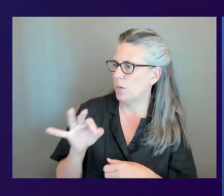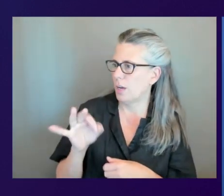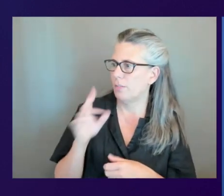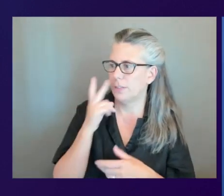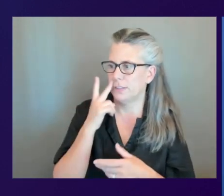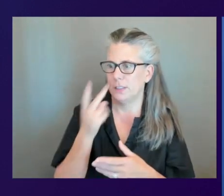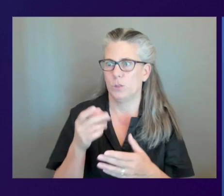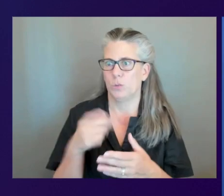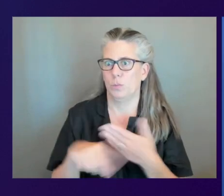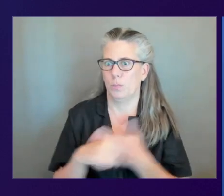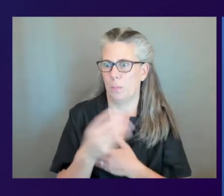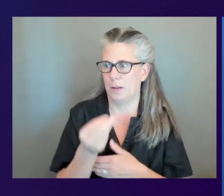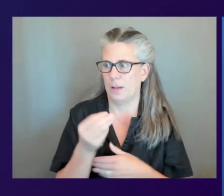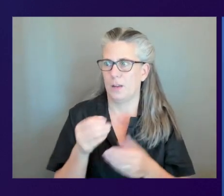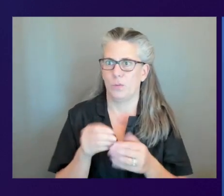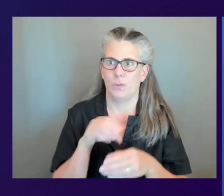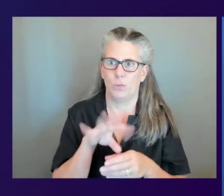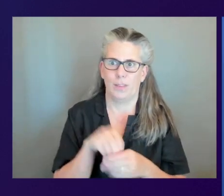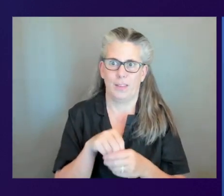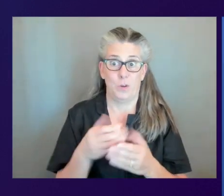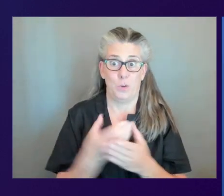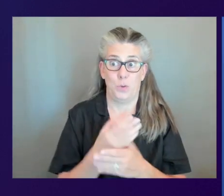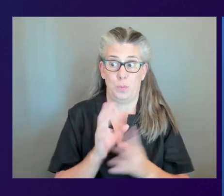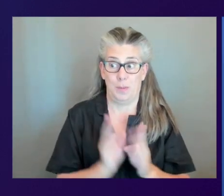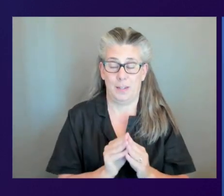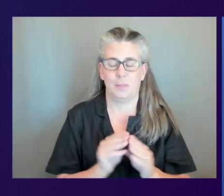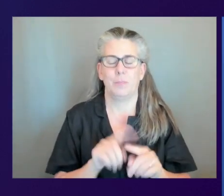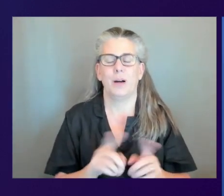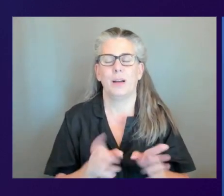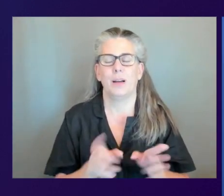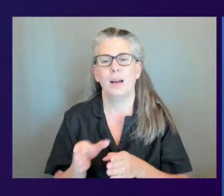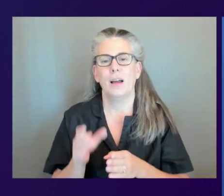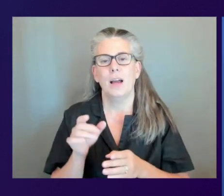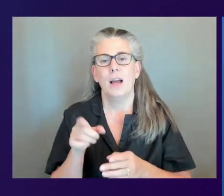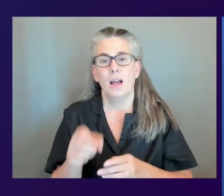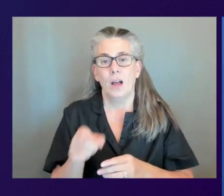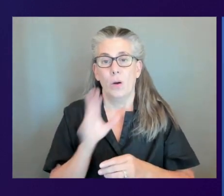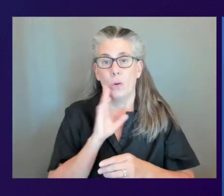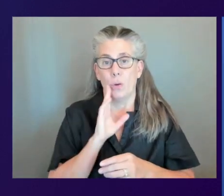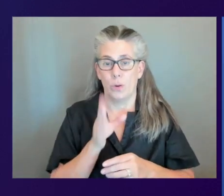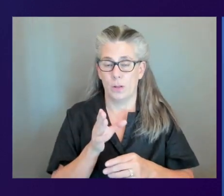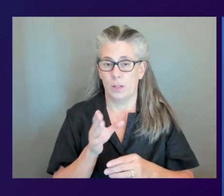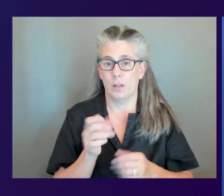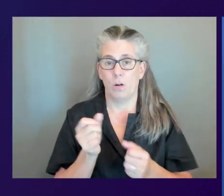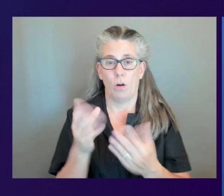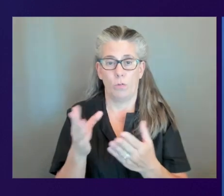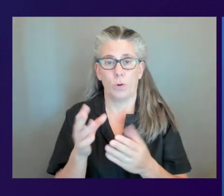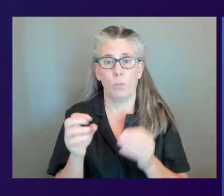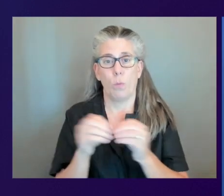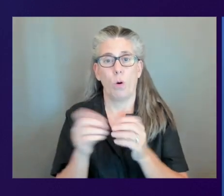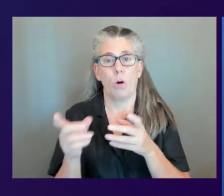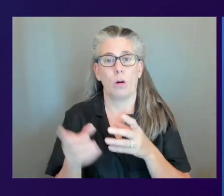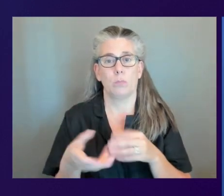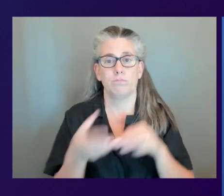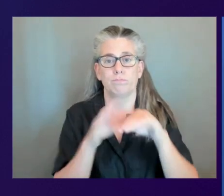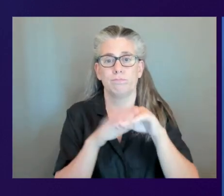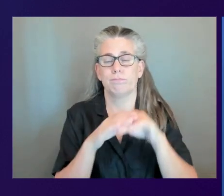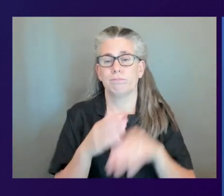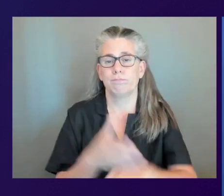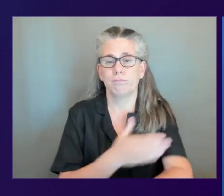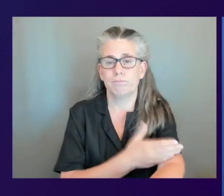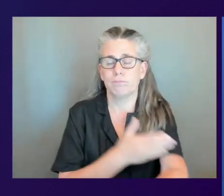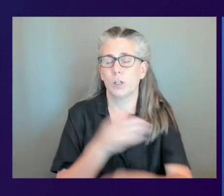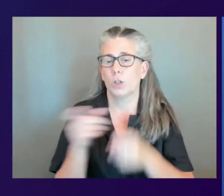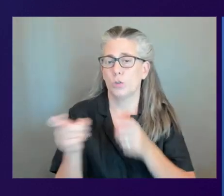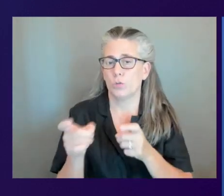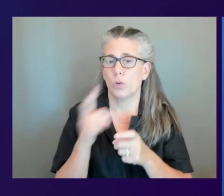but those things all of these different pieces here are going to give you, more control for those, government workloads, but then also no